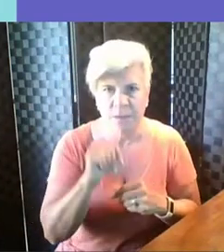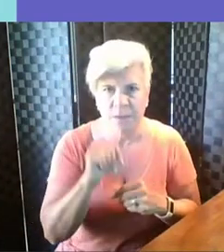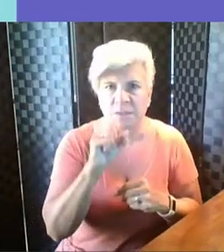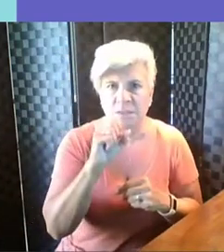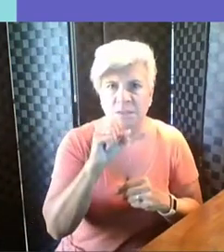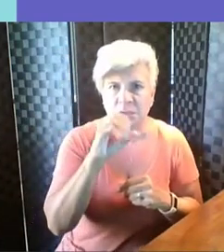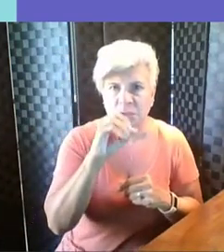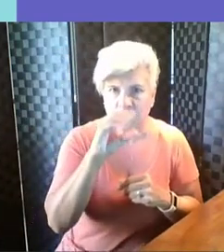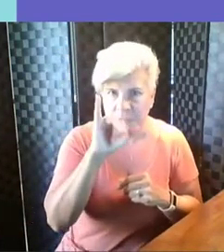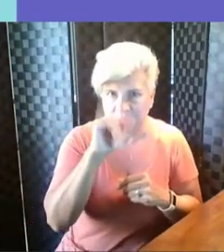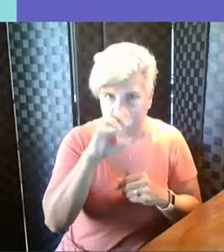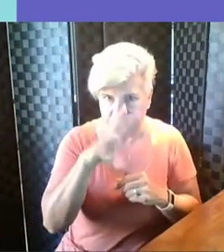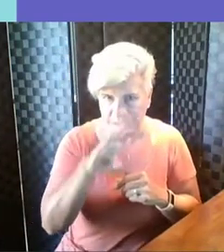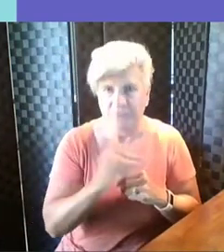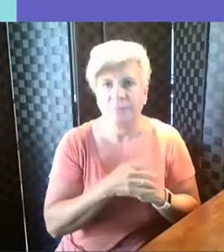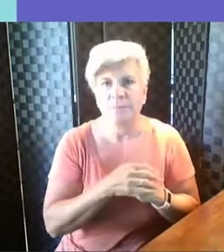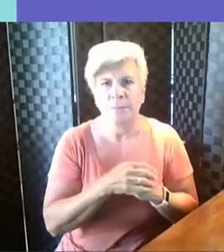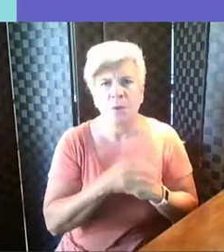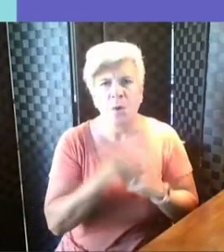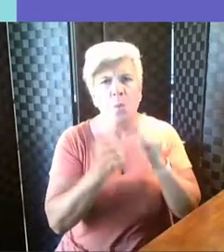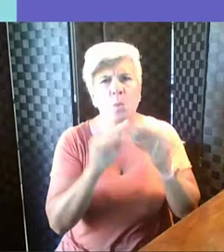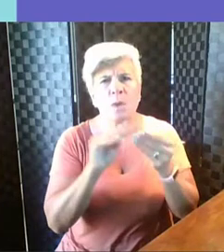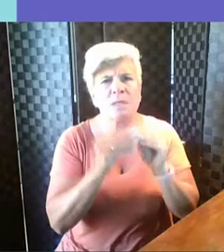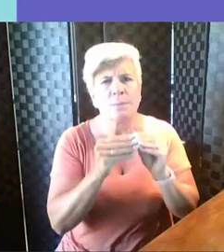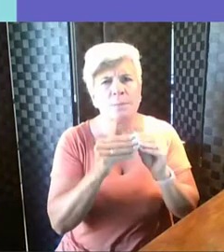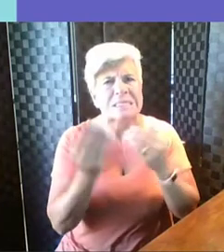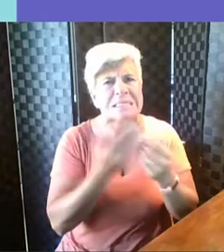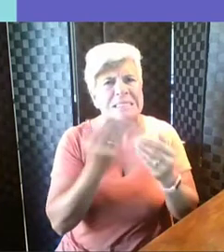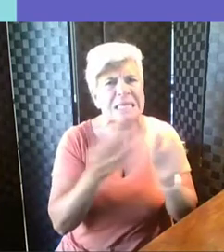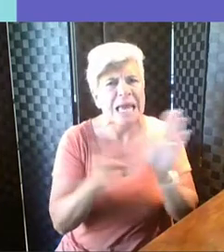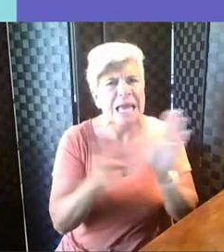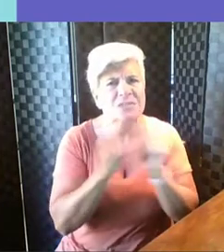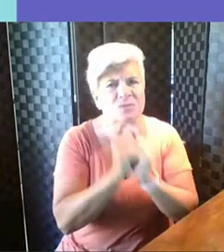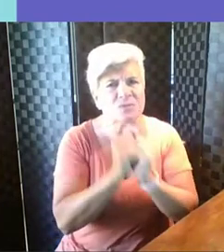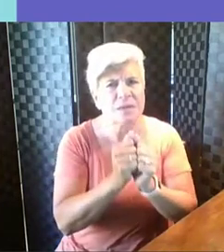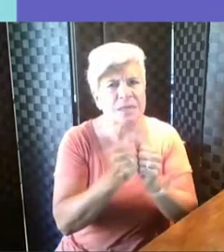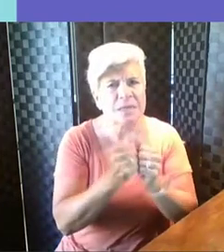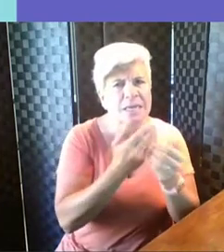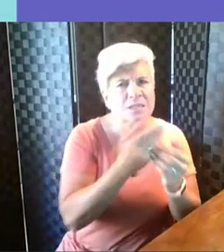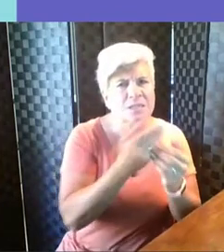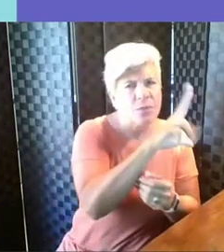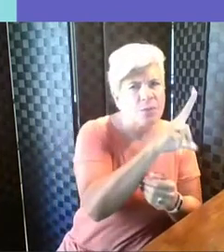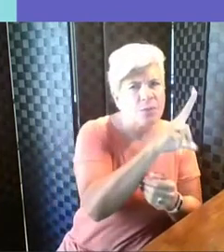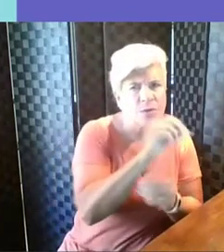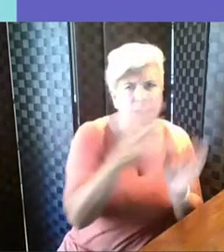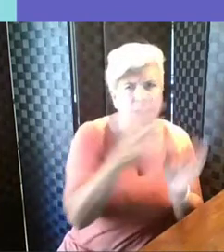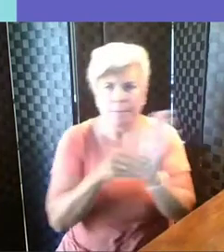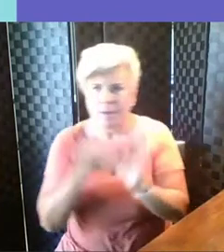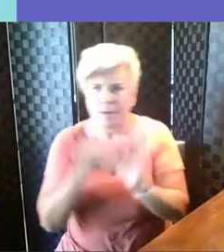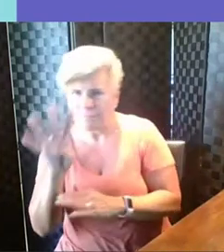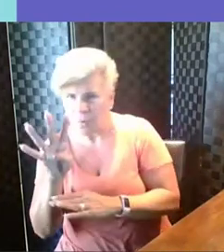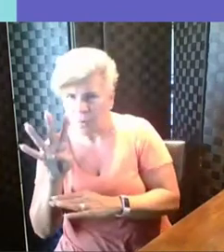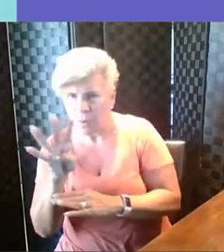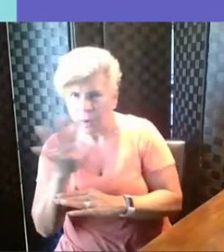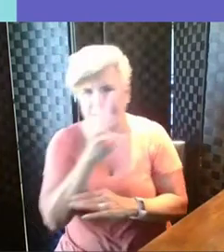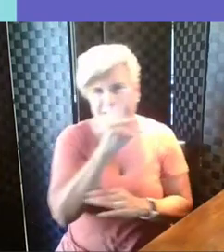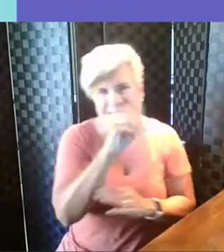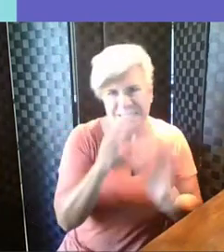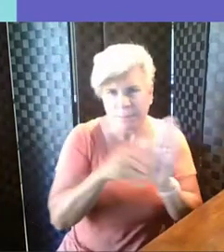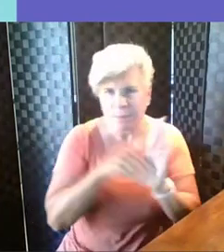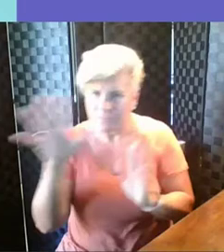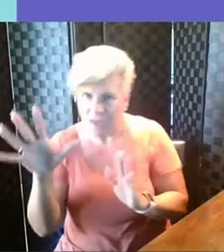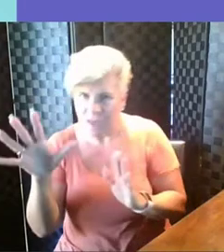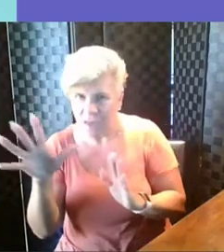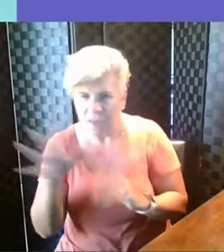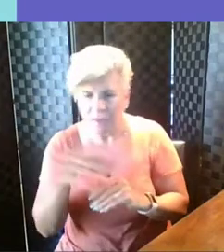Which numbers are going to be the easiest to add together? Would it be easier to add 30 plus 4 and then 60 plus 5 and then add those